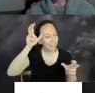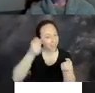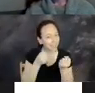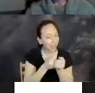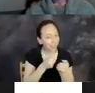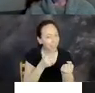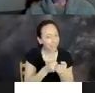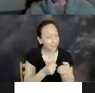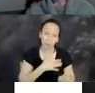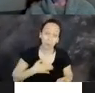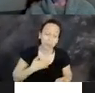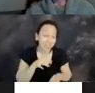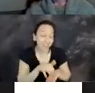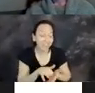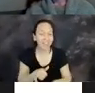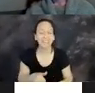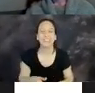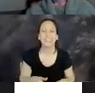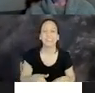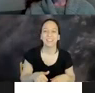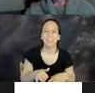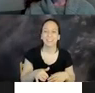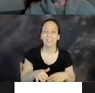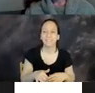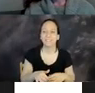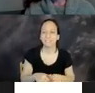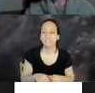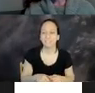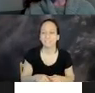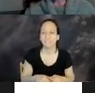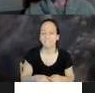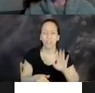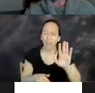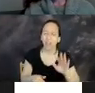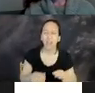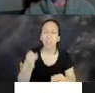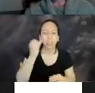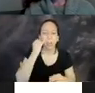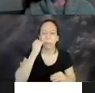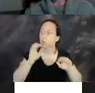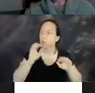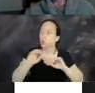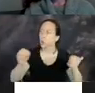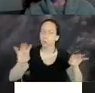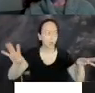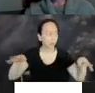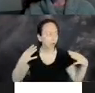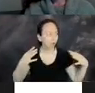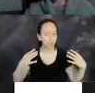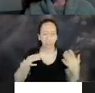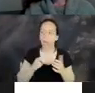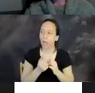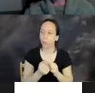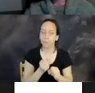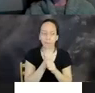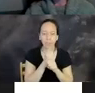it. How will the system ensure that a rider actually taps to enter if no one is watching? So you're previewing for